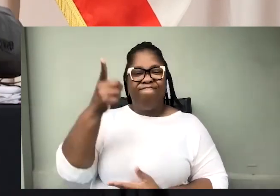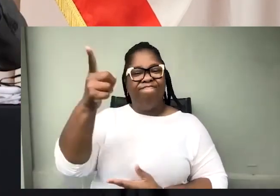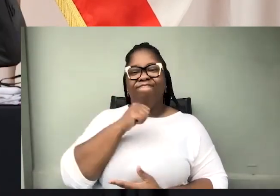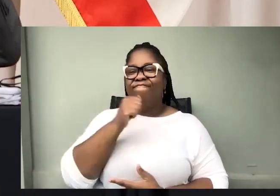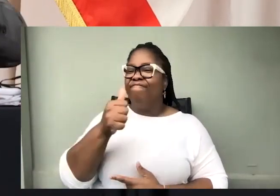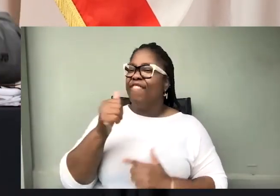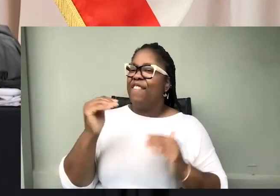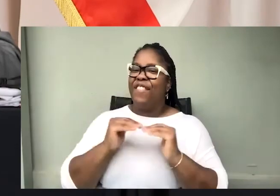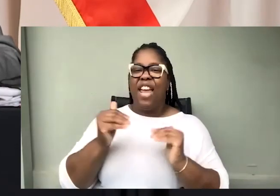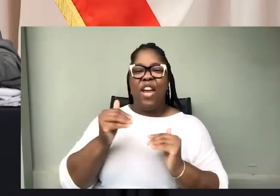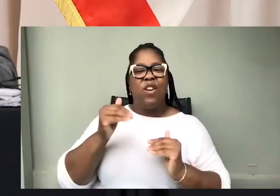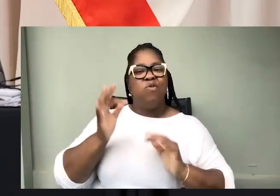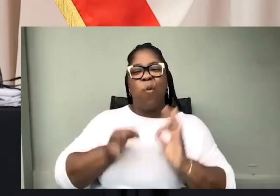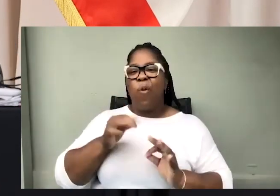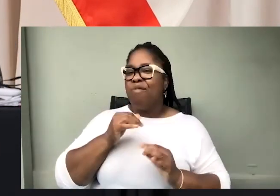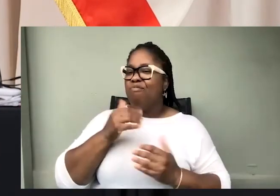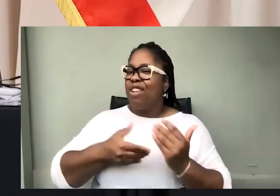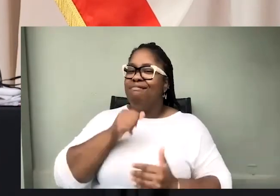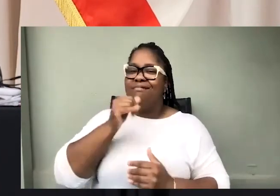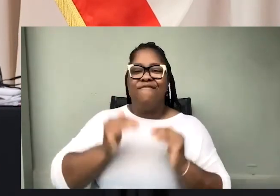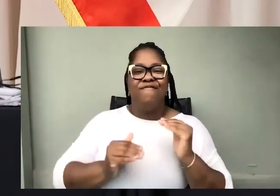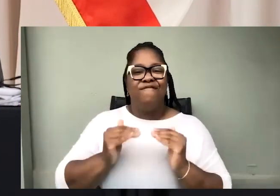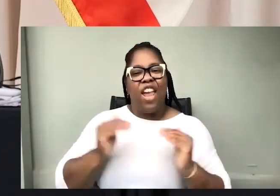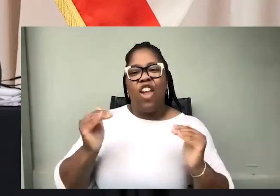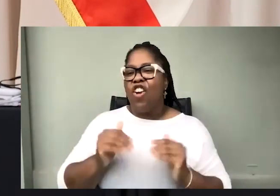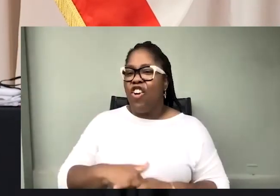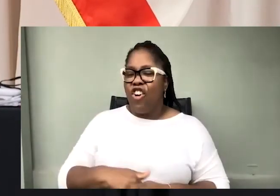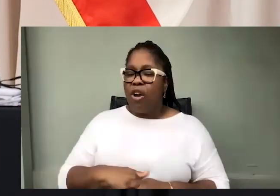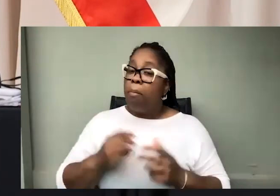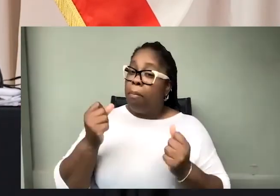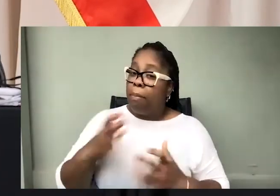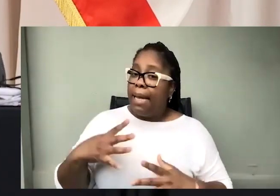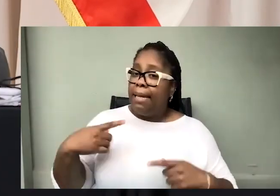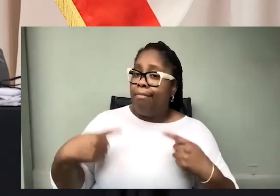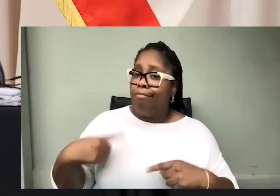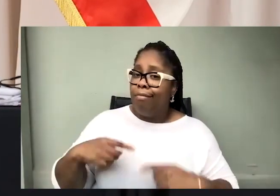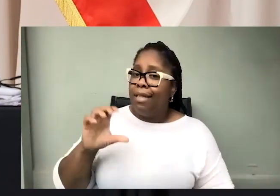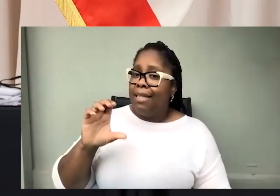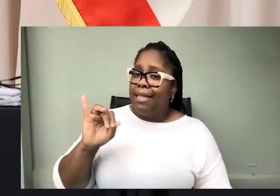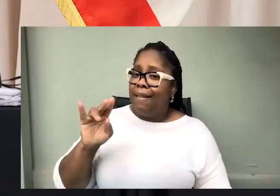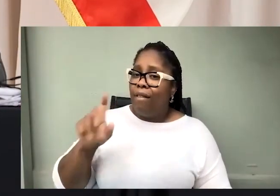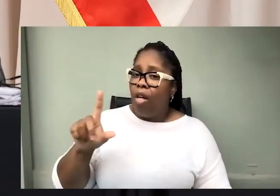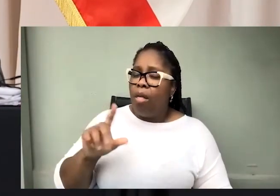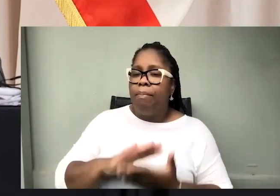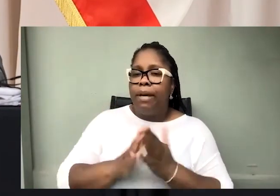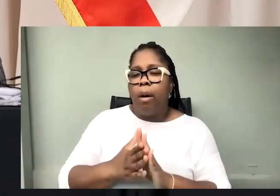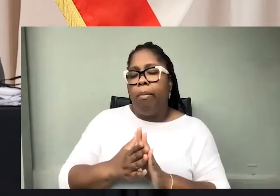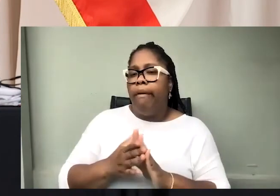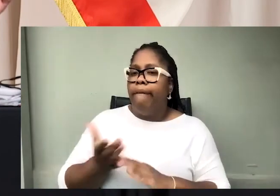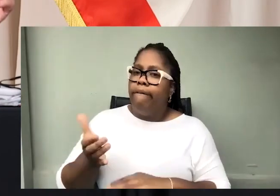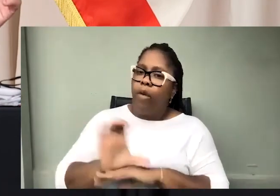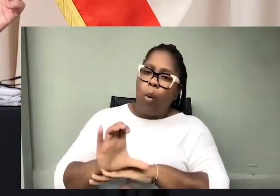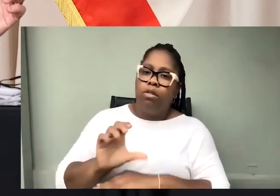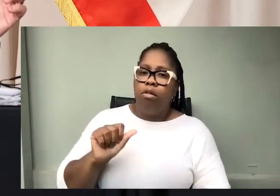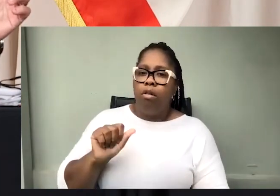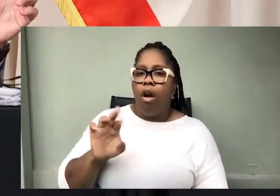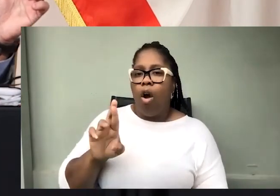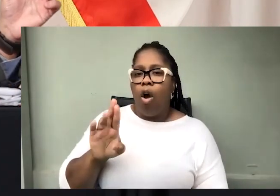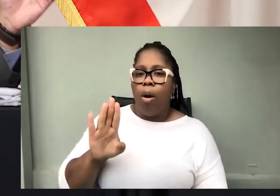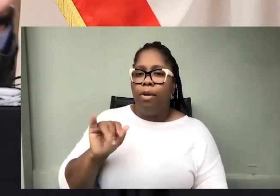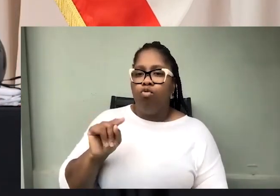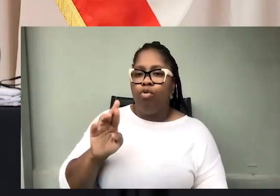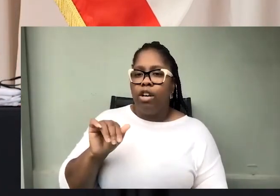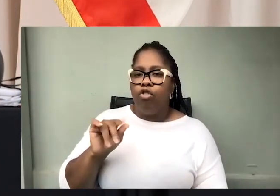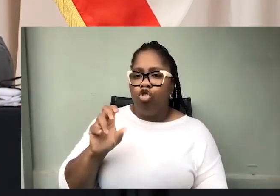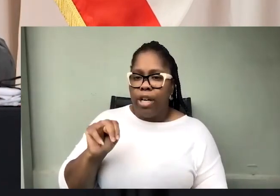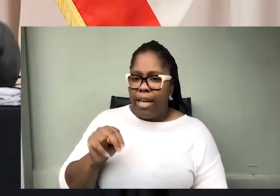in court or in different types of processes. Many of our civil disputes go to forced arbitration or mediation through contractual clauses that